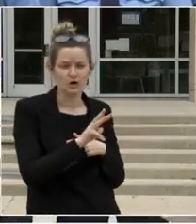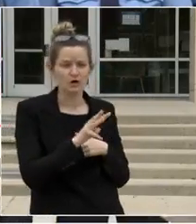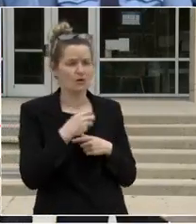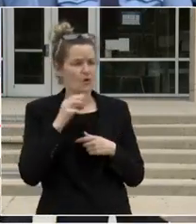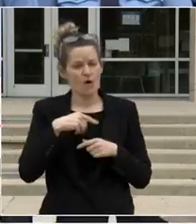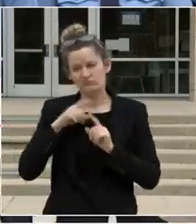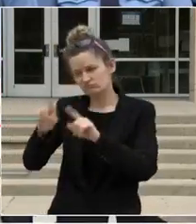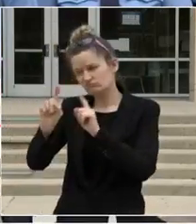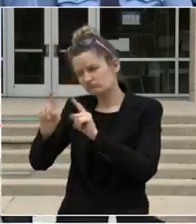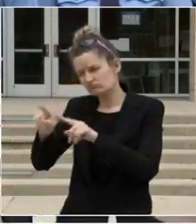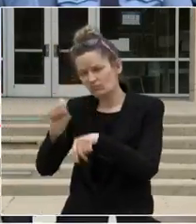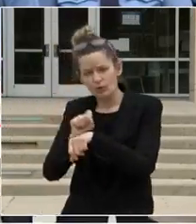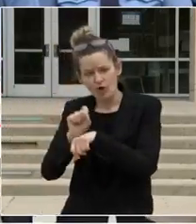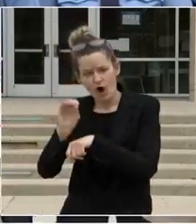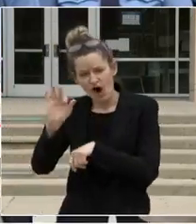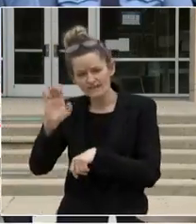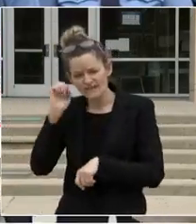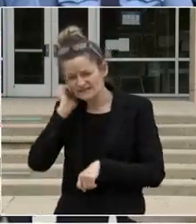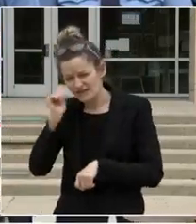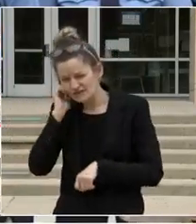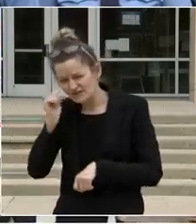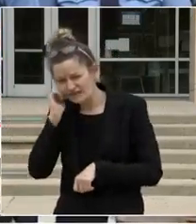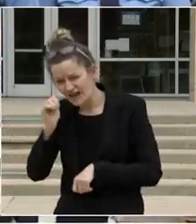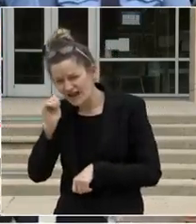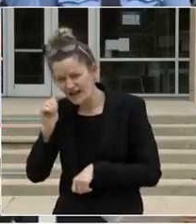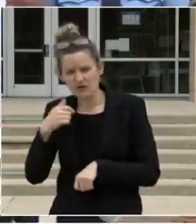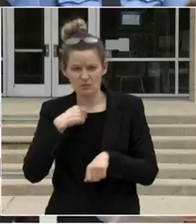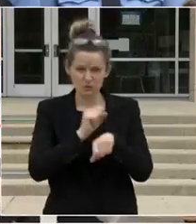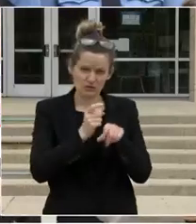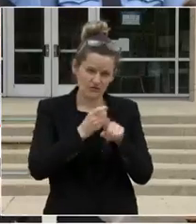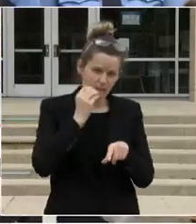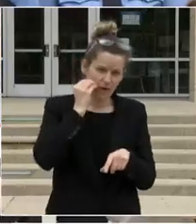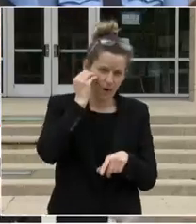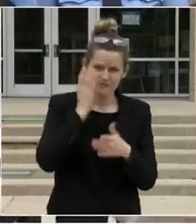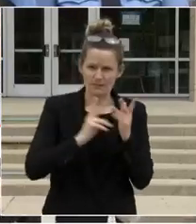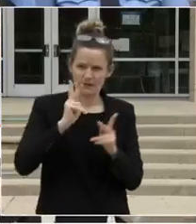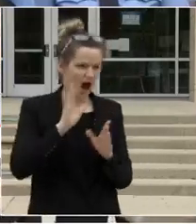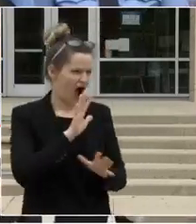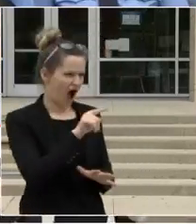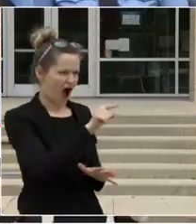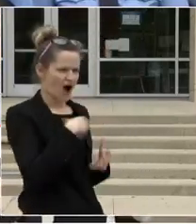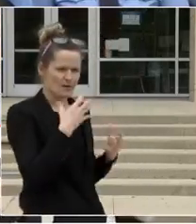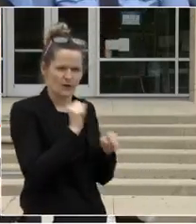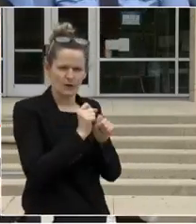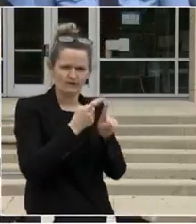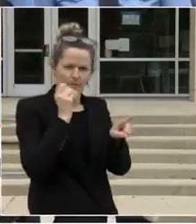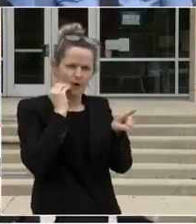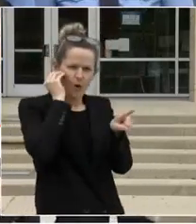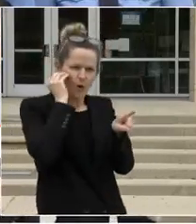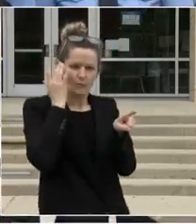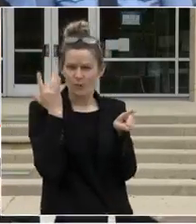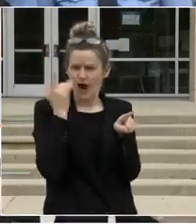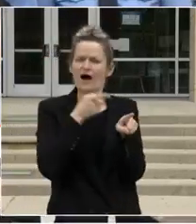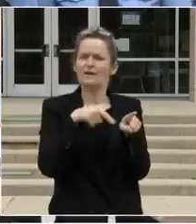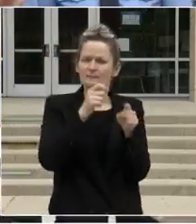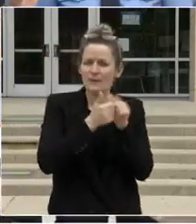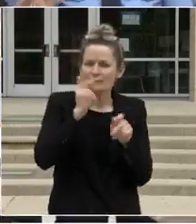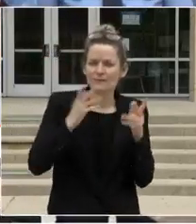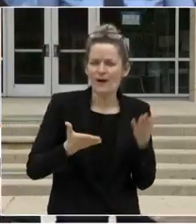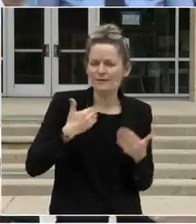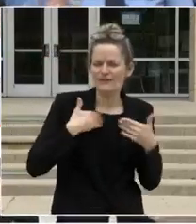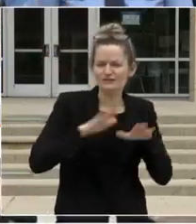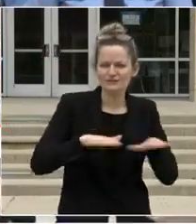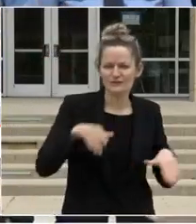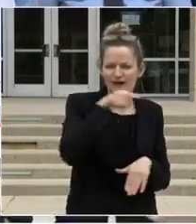telework, that's attractive for people who have children and other things. It's the same thing in law enforcement when you talk about these incentives. I'm not